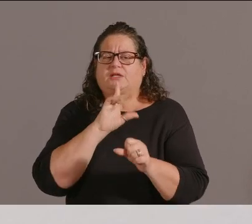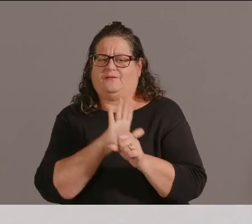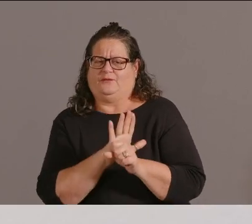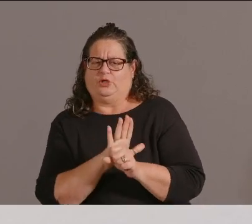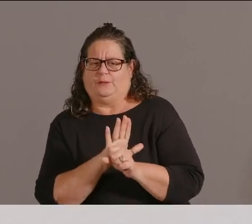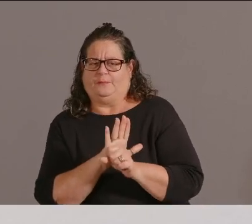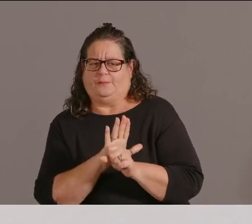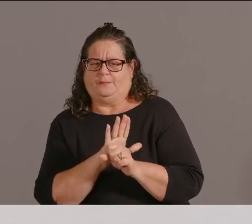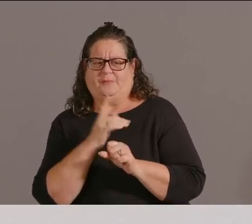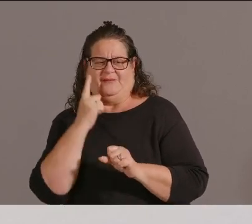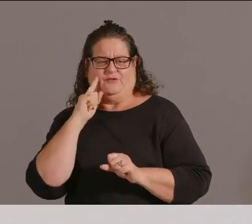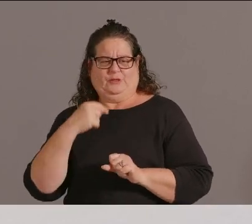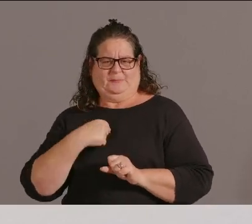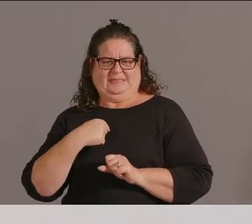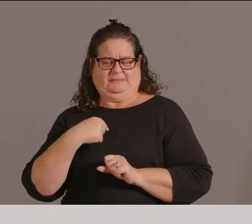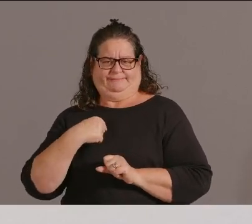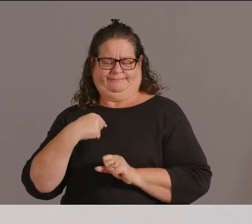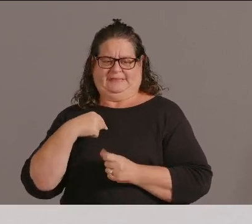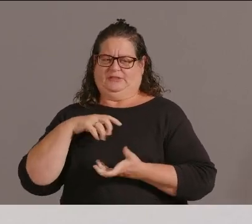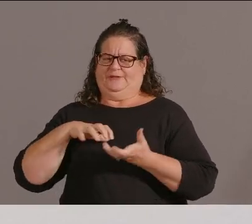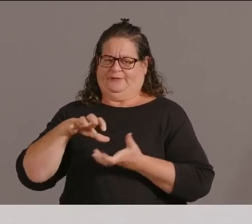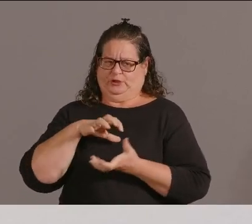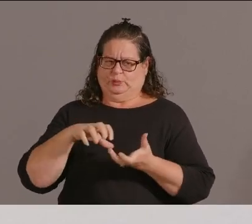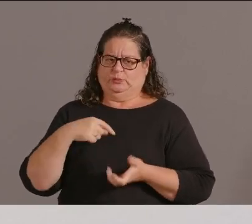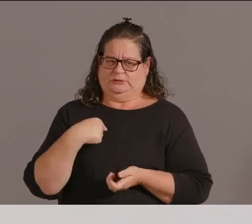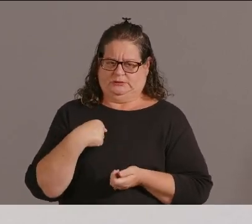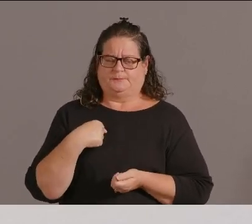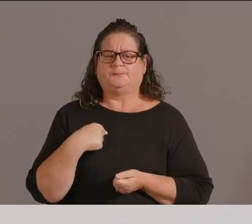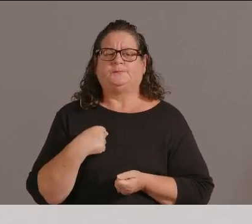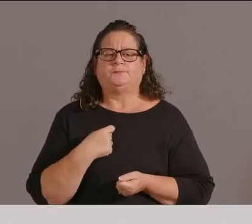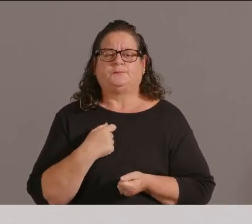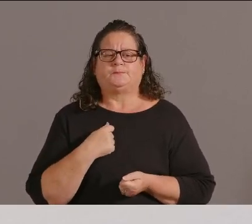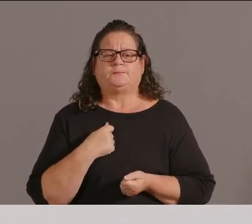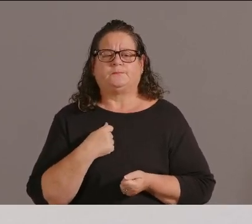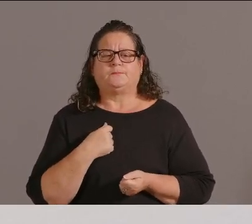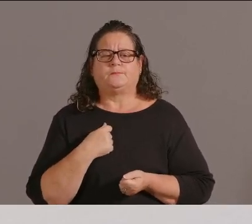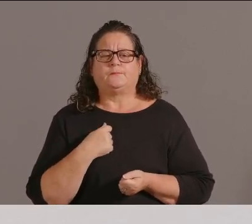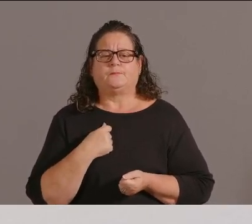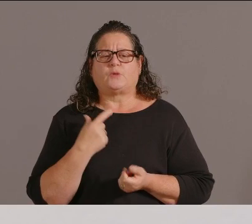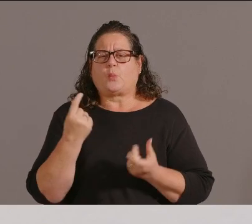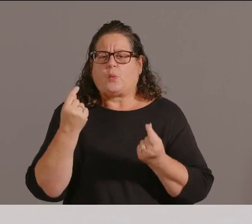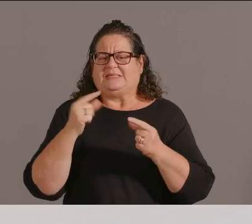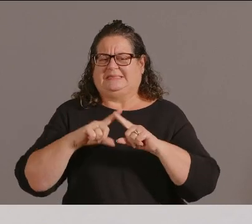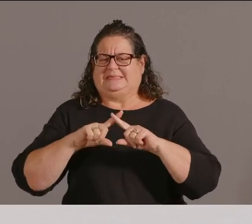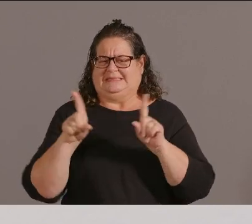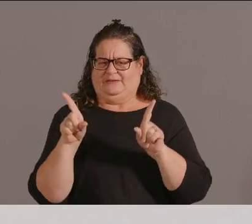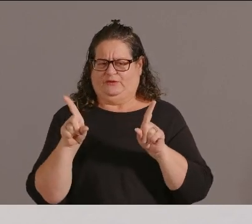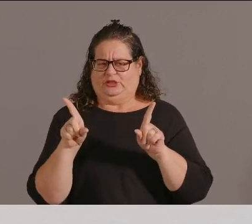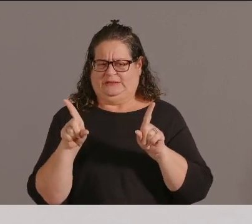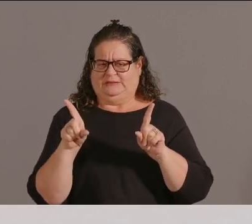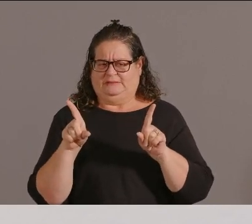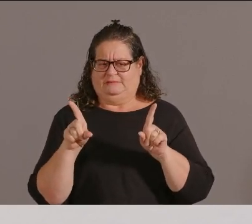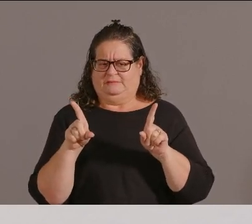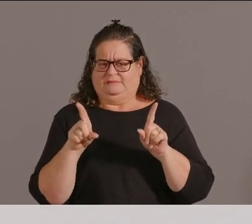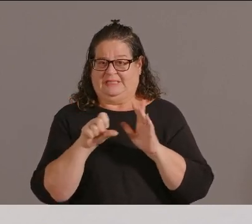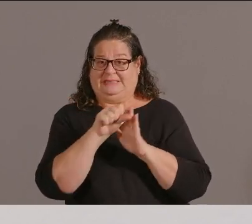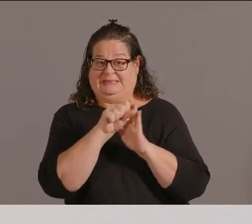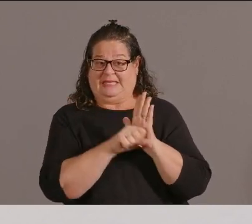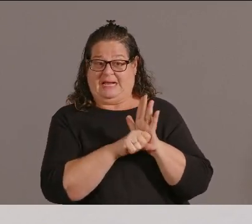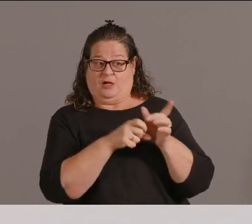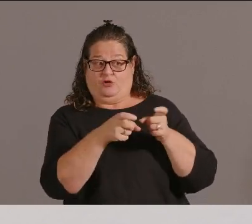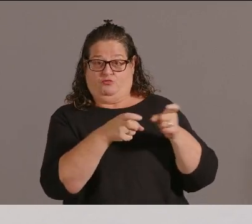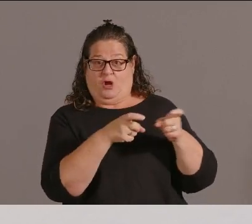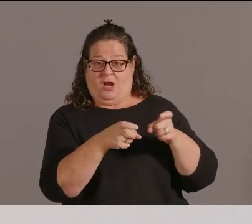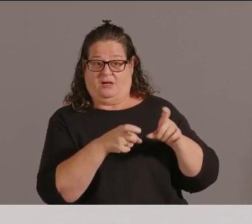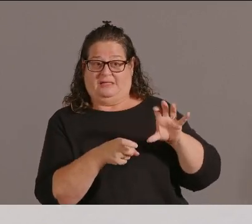bit confused regarding the difference between the state's run sites and the county. Of